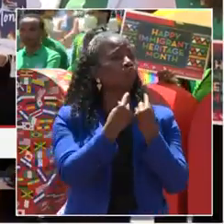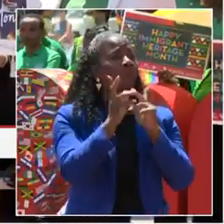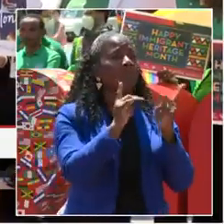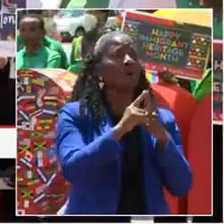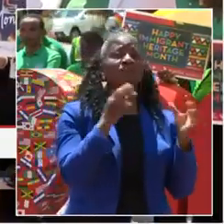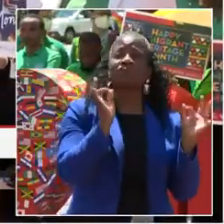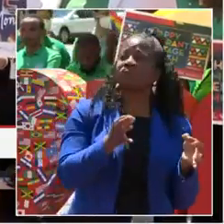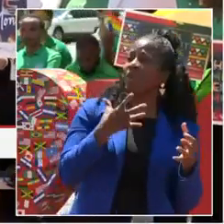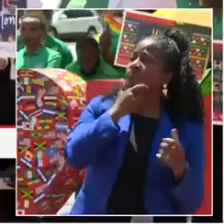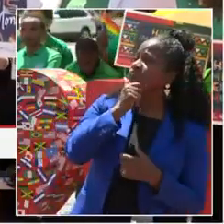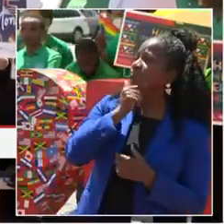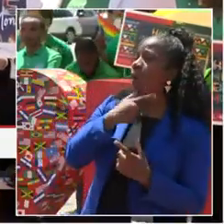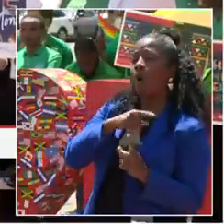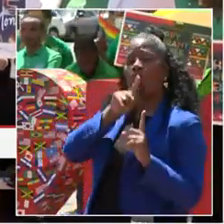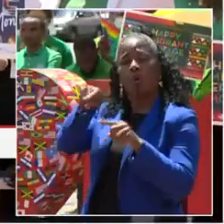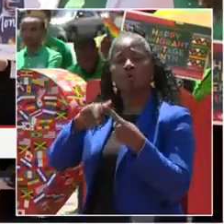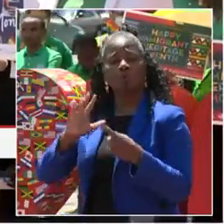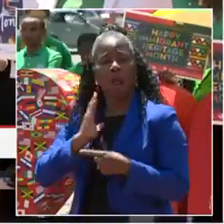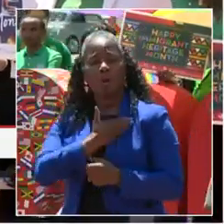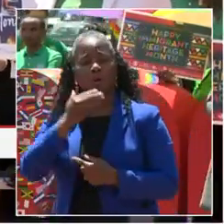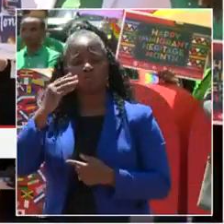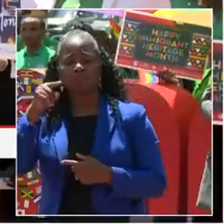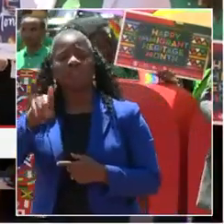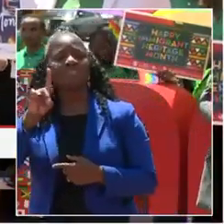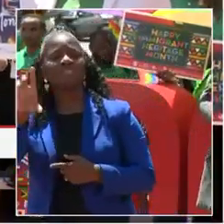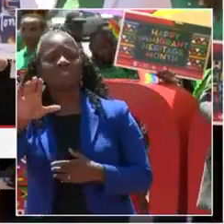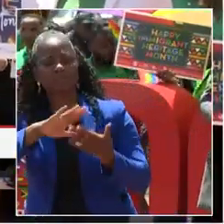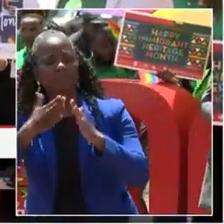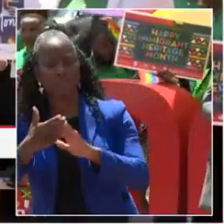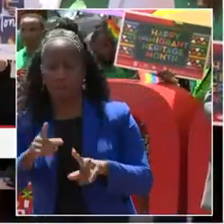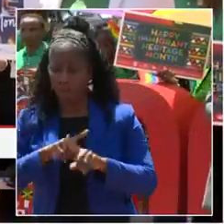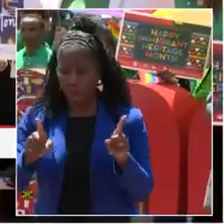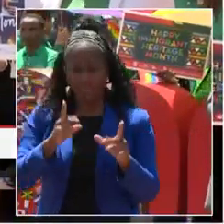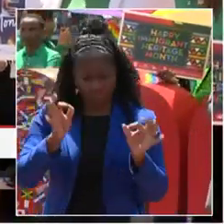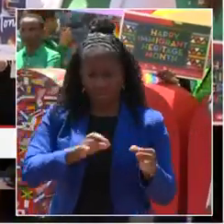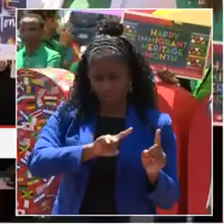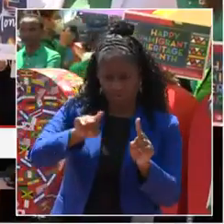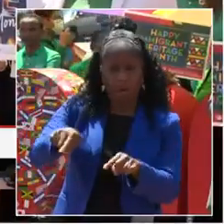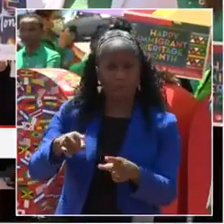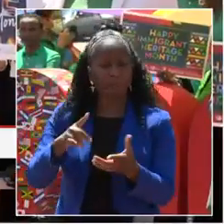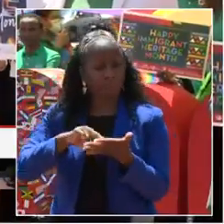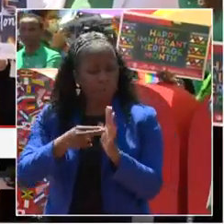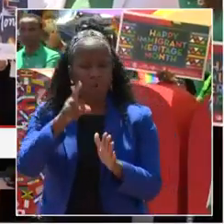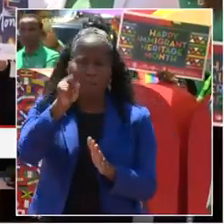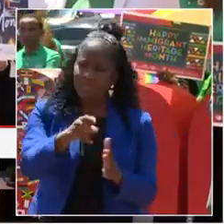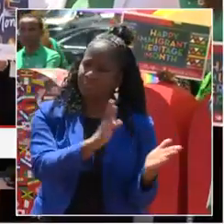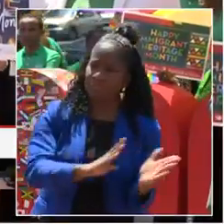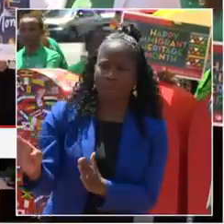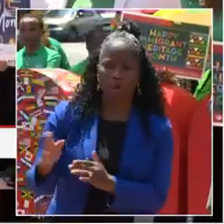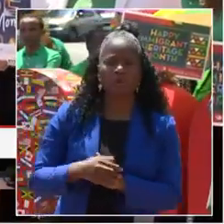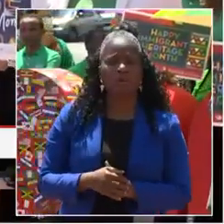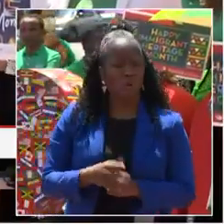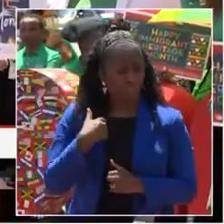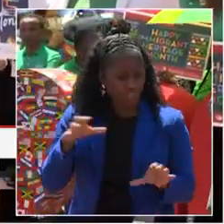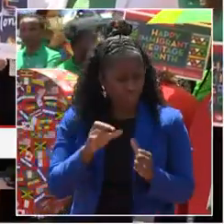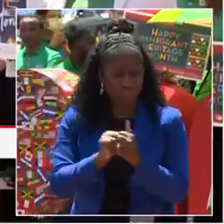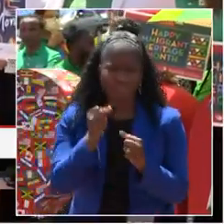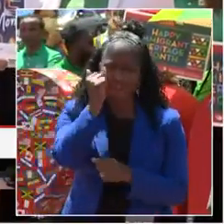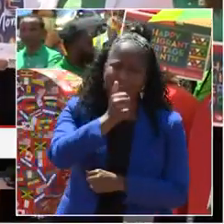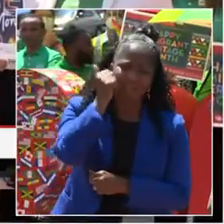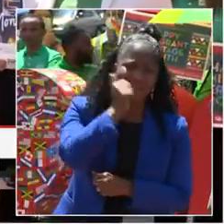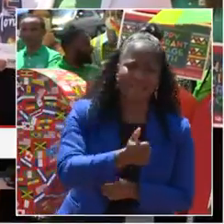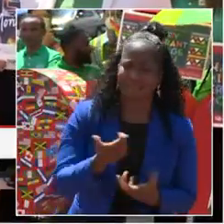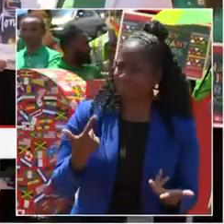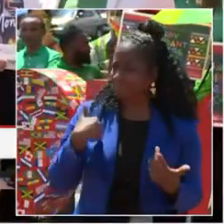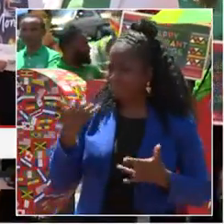up in our beautiful city. But, the great thing is, again, the Metropolitan Police Department in this coordination space, we do this regularly. I'm